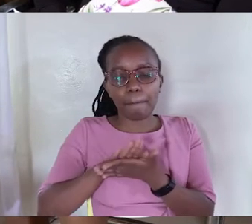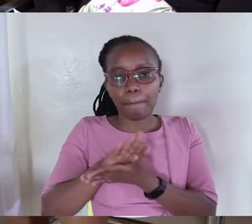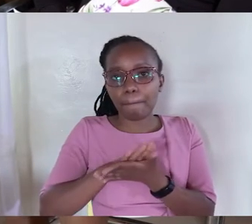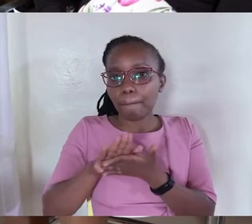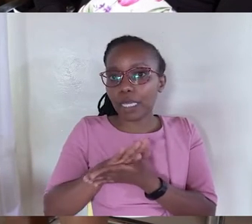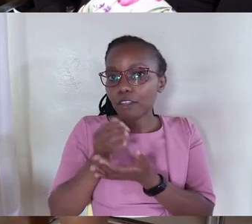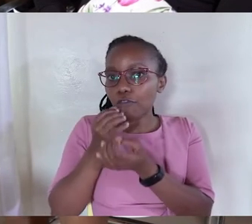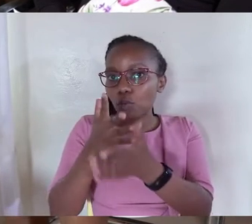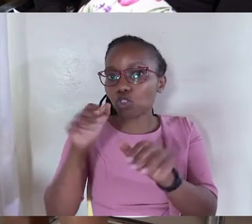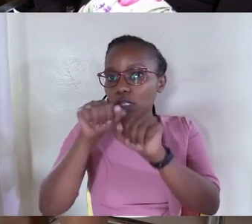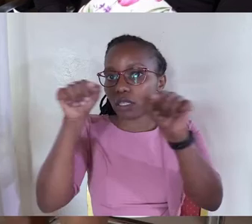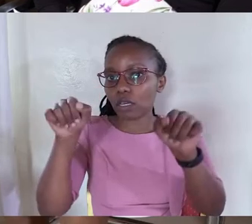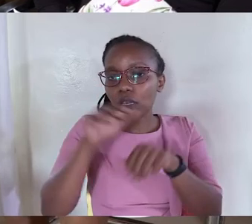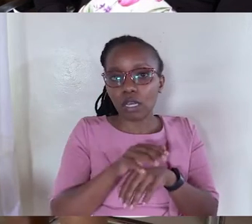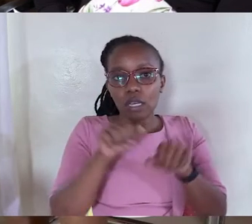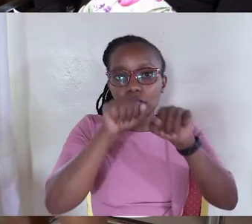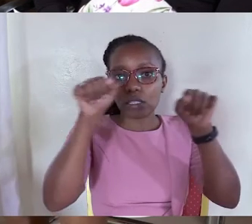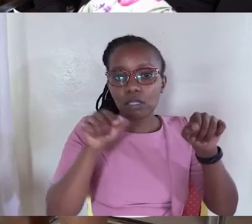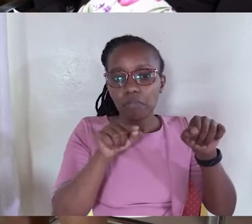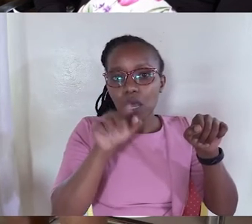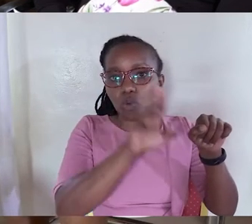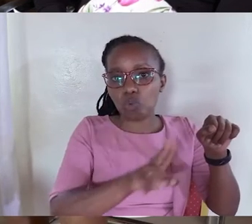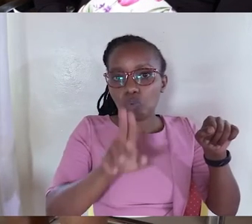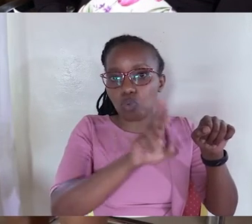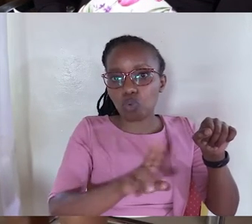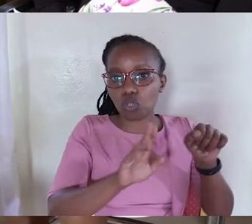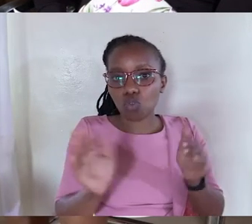system, whereby we'll be using this system